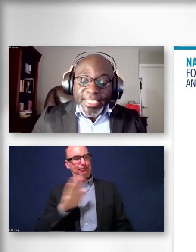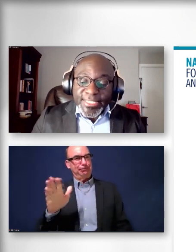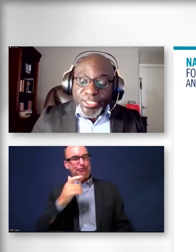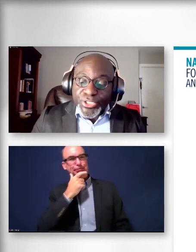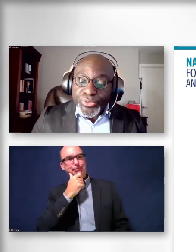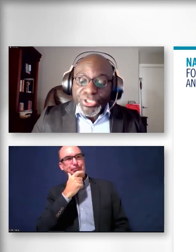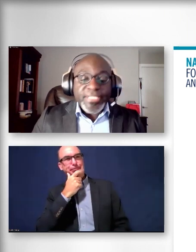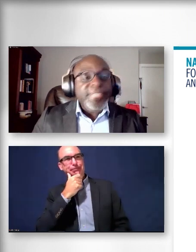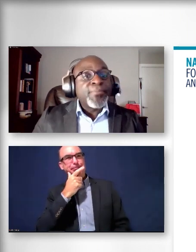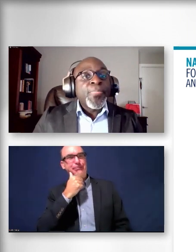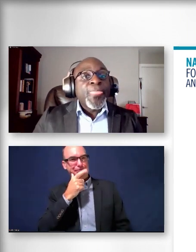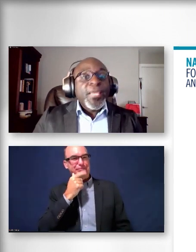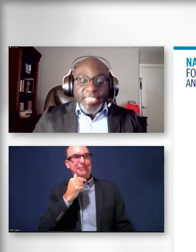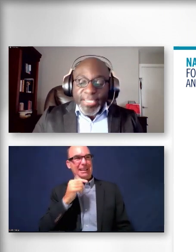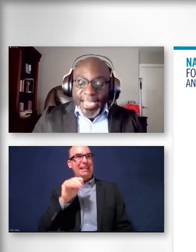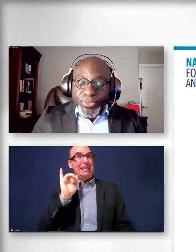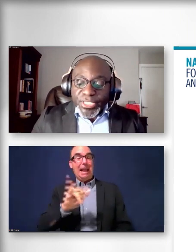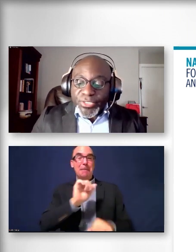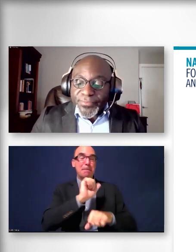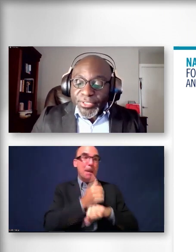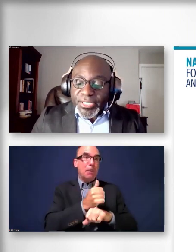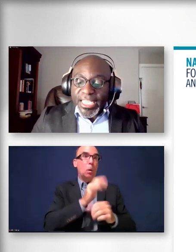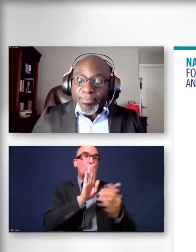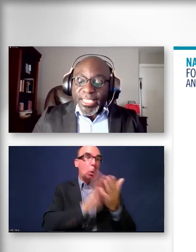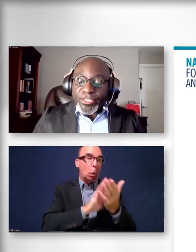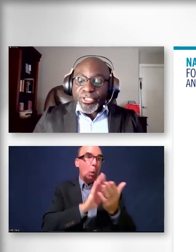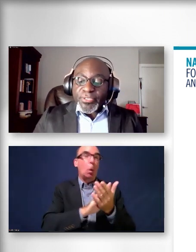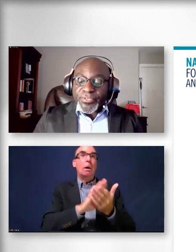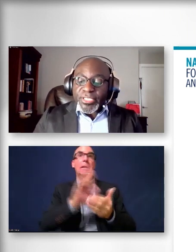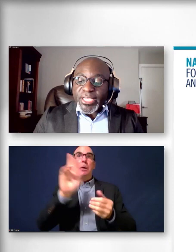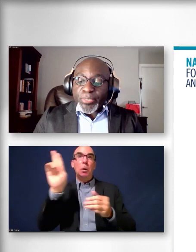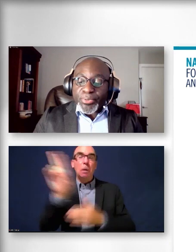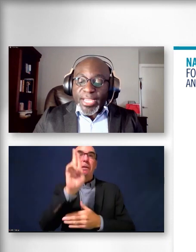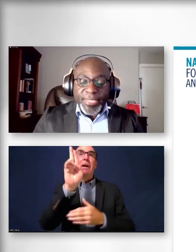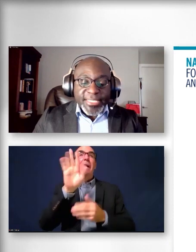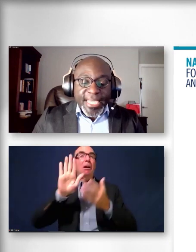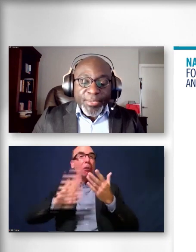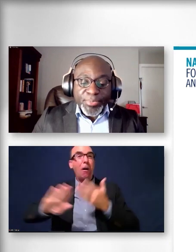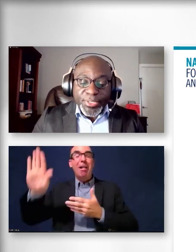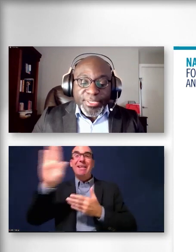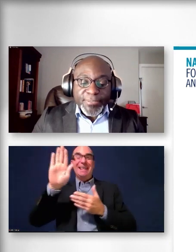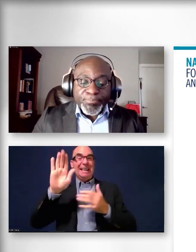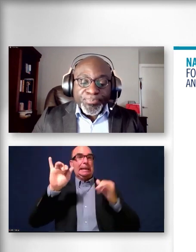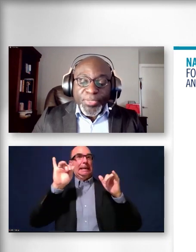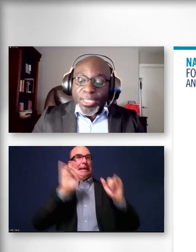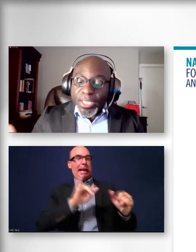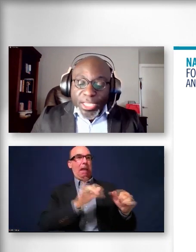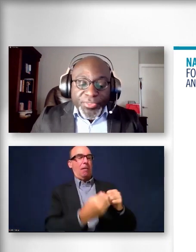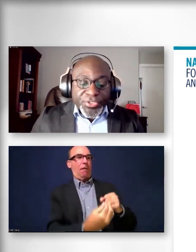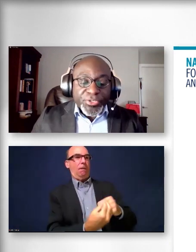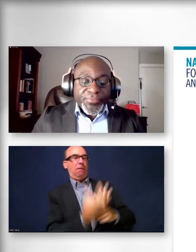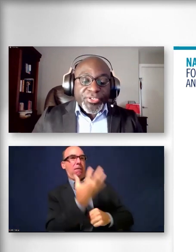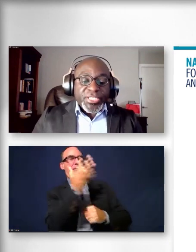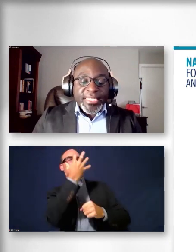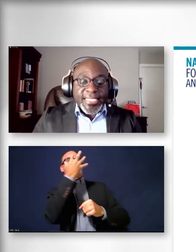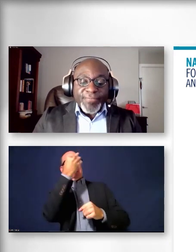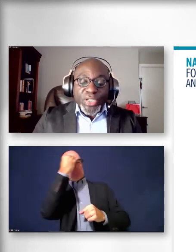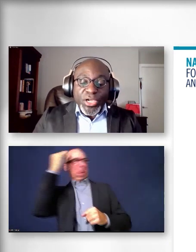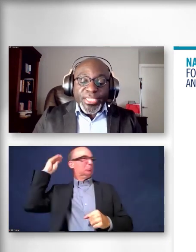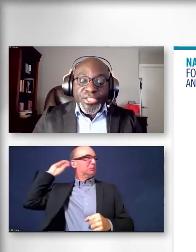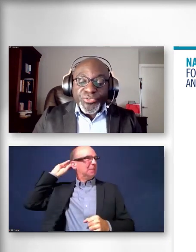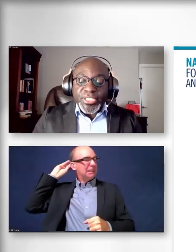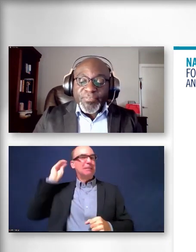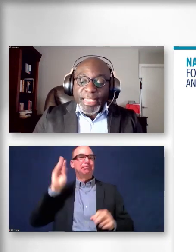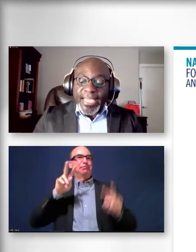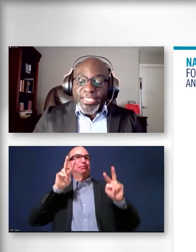colonial institutions. Dalhousie University and McGill University are prime examples. Other universities have